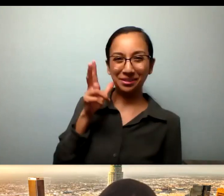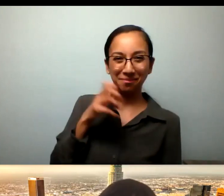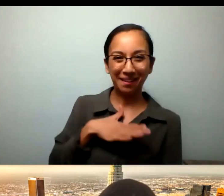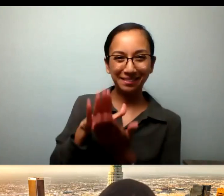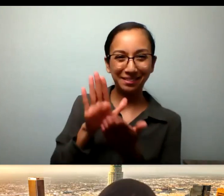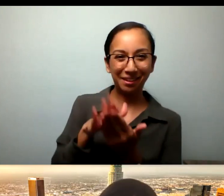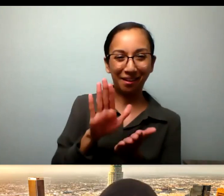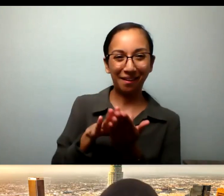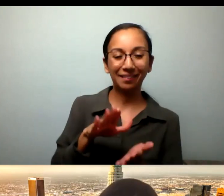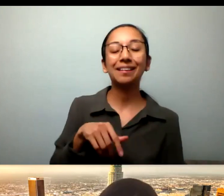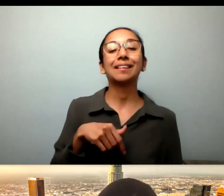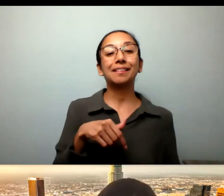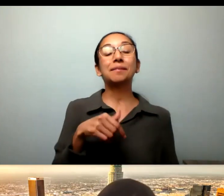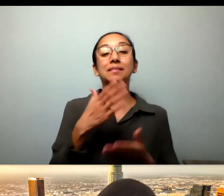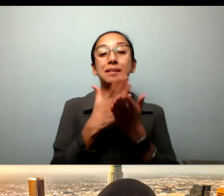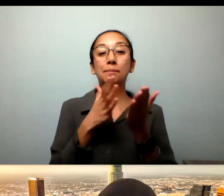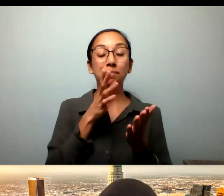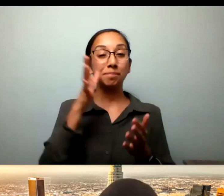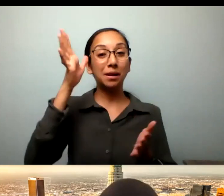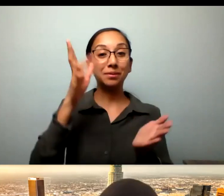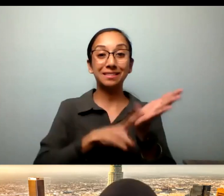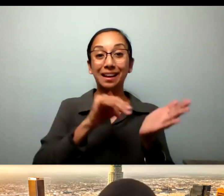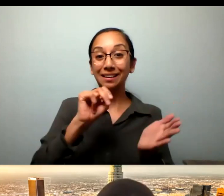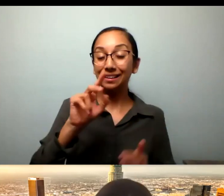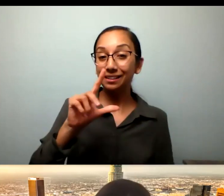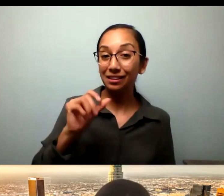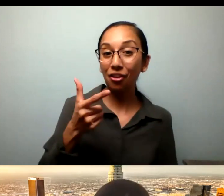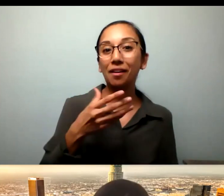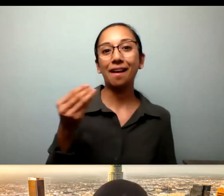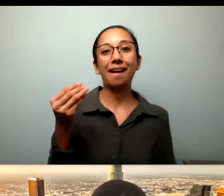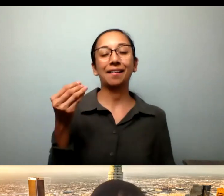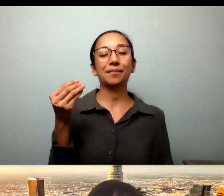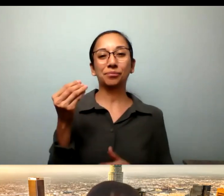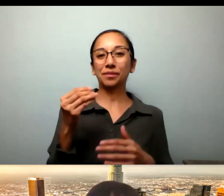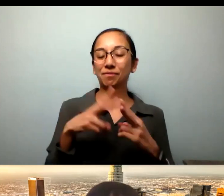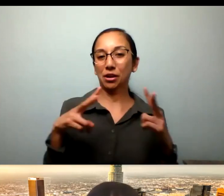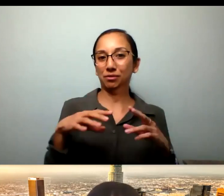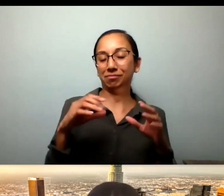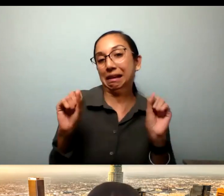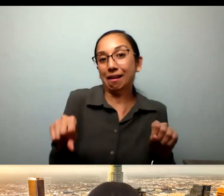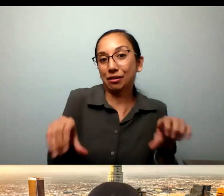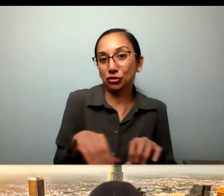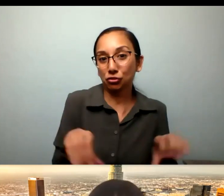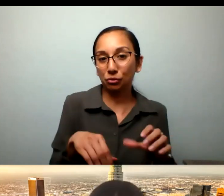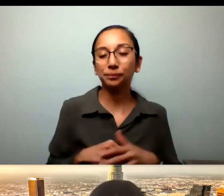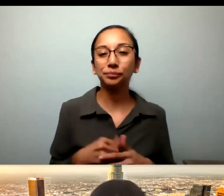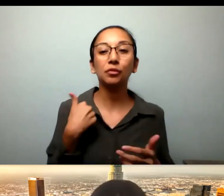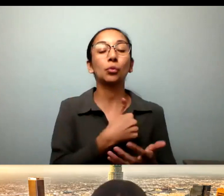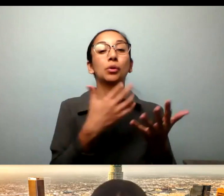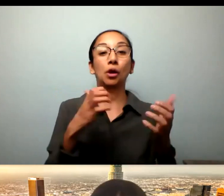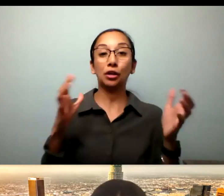have parents that sign in on their logs and things like that, and that's very doable. We want to encourage